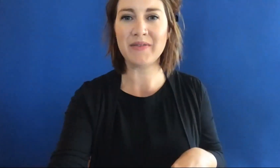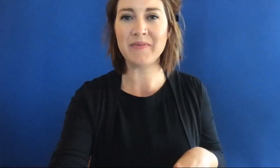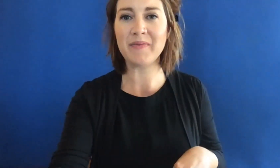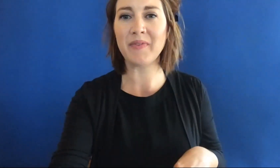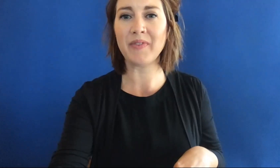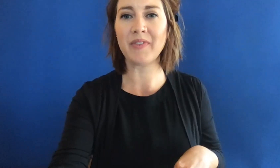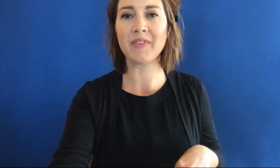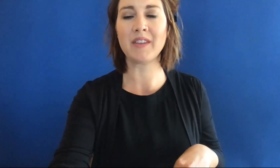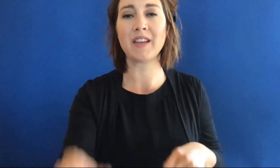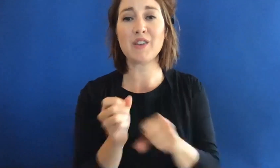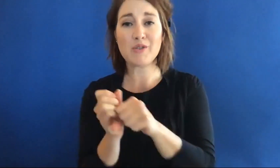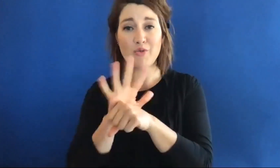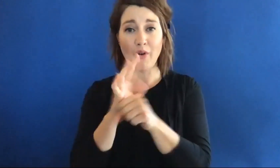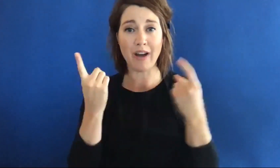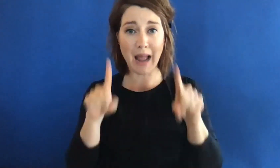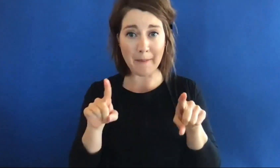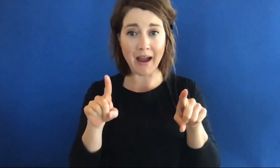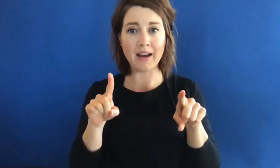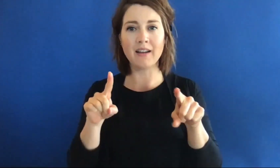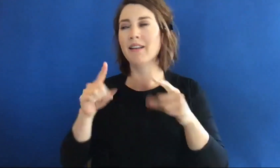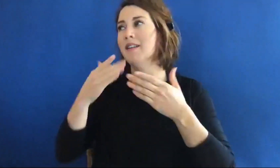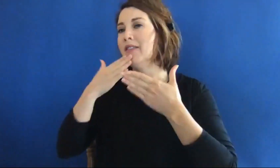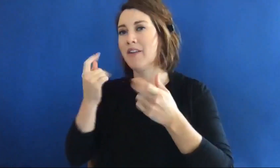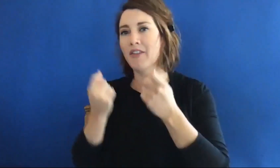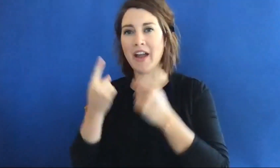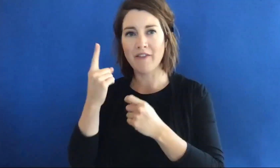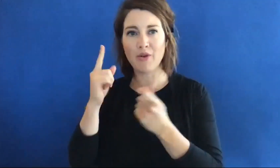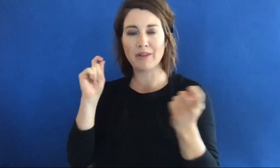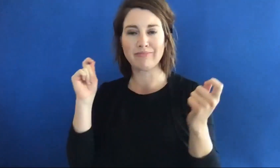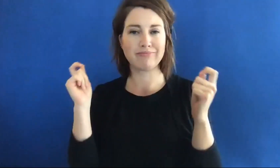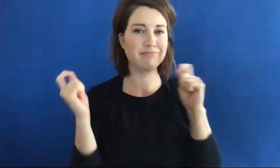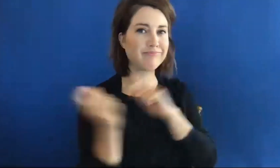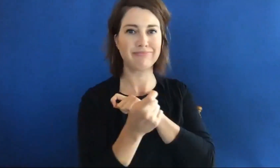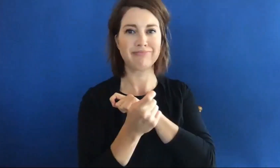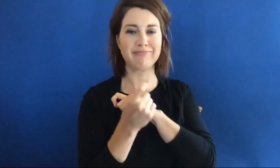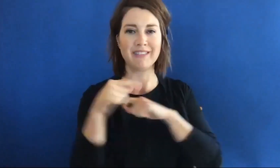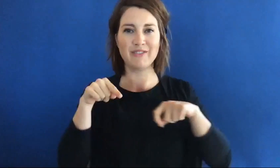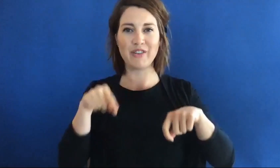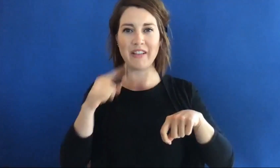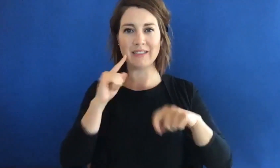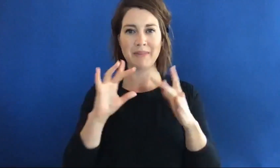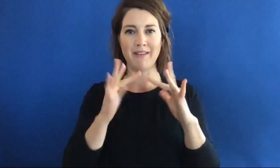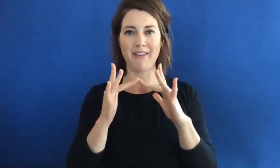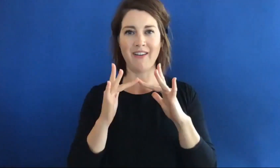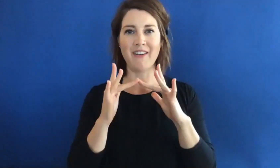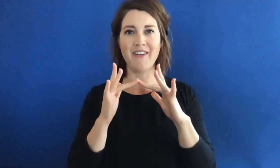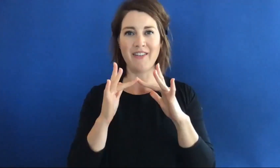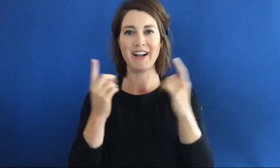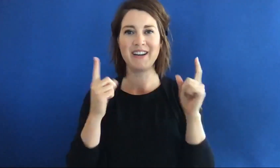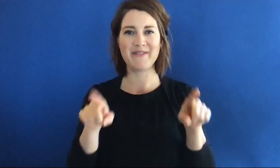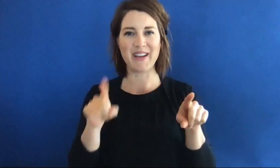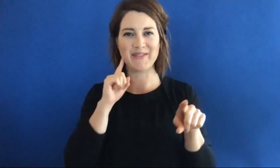Fortunately, everyone willingly and generously shifted gears into developing this into an online event being held this